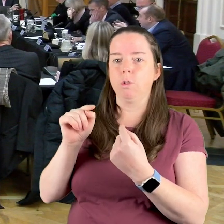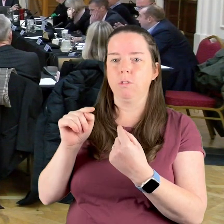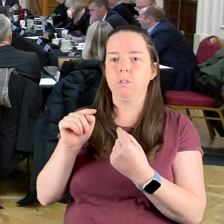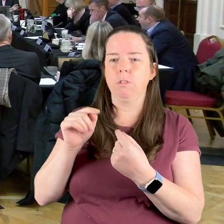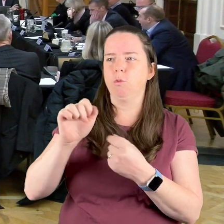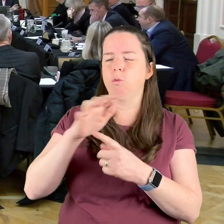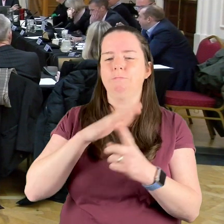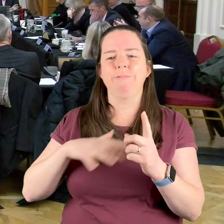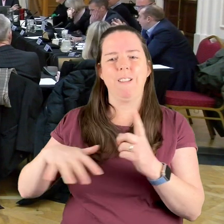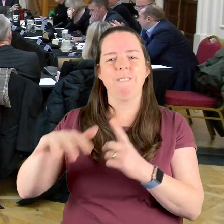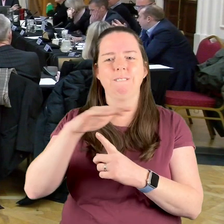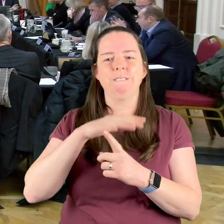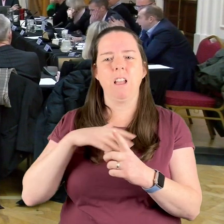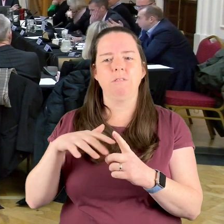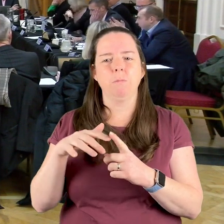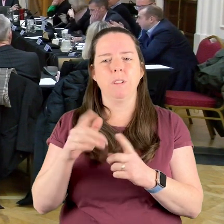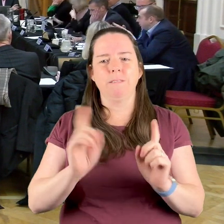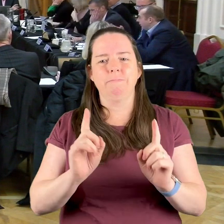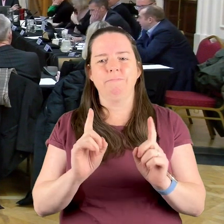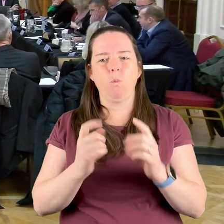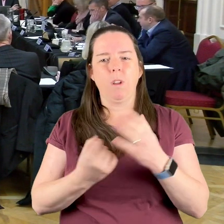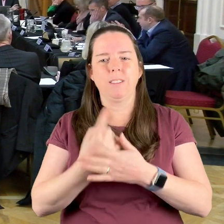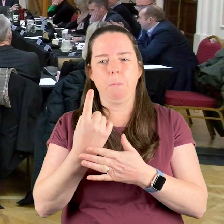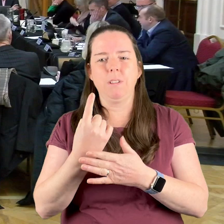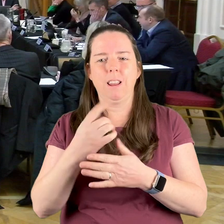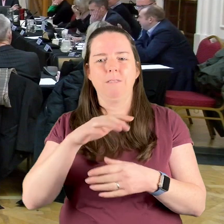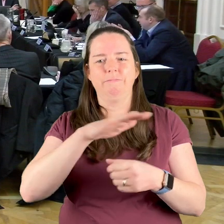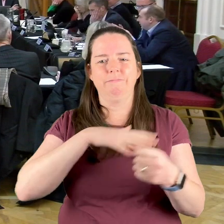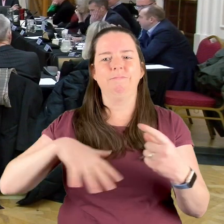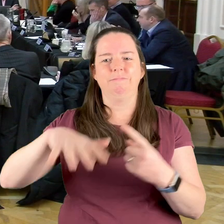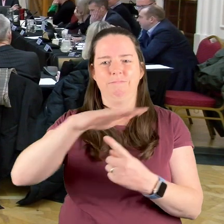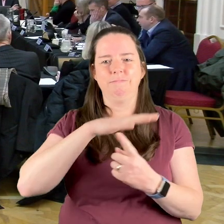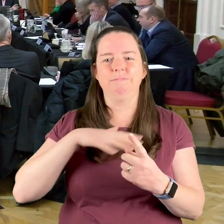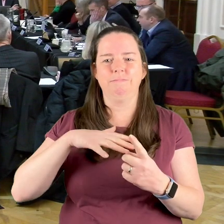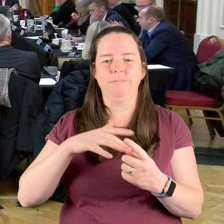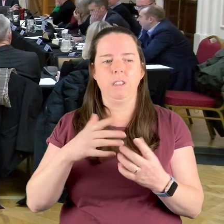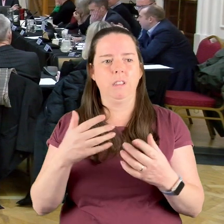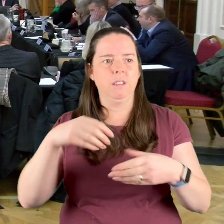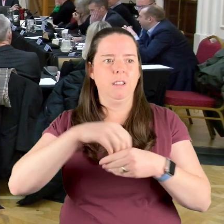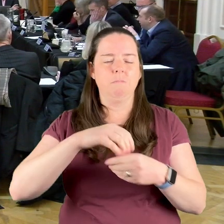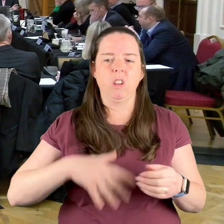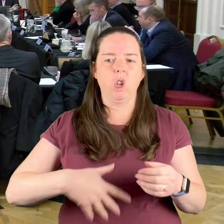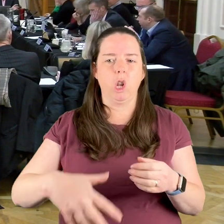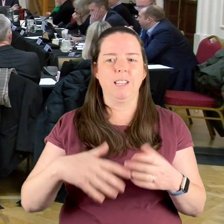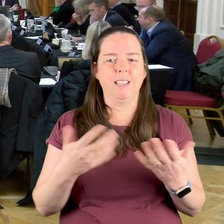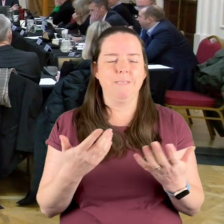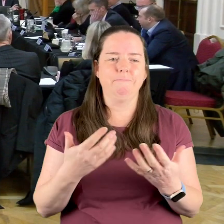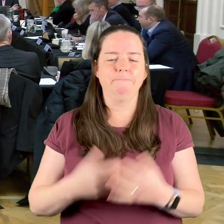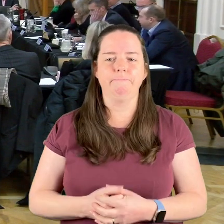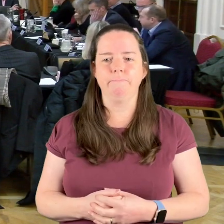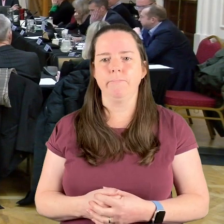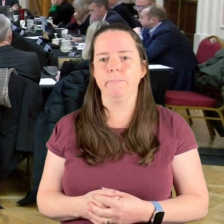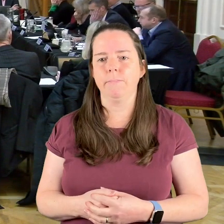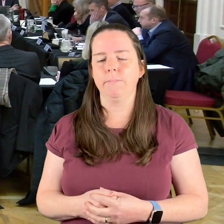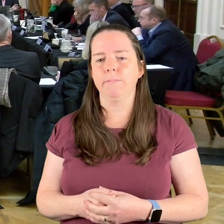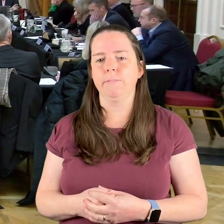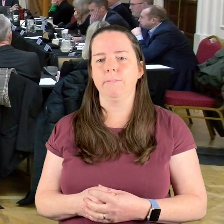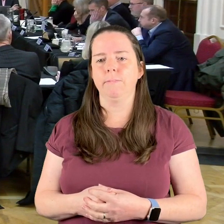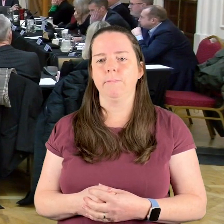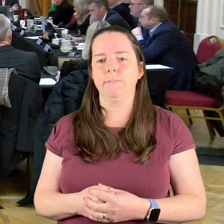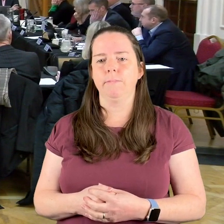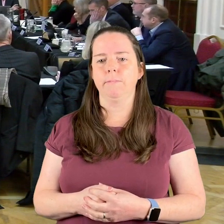out and to be able to respond to the sort of environment that we've now got around maternity.